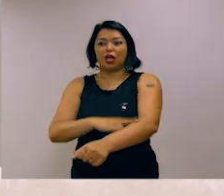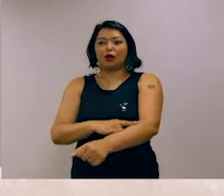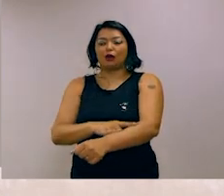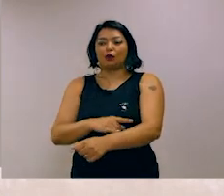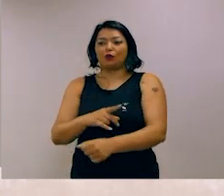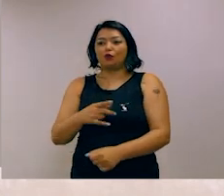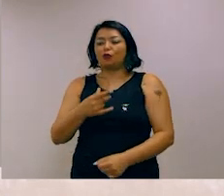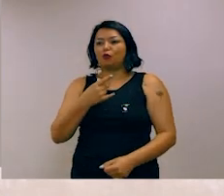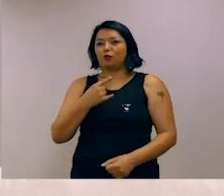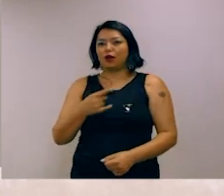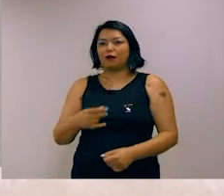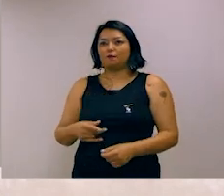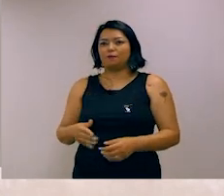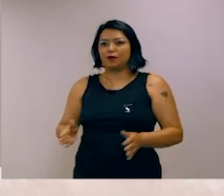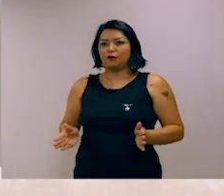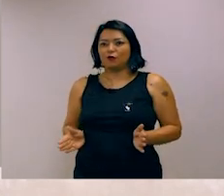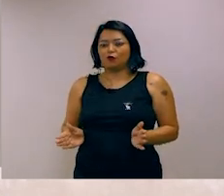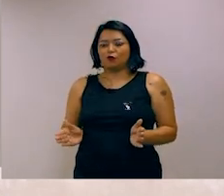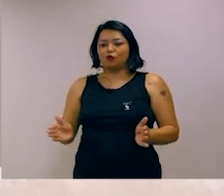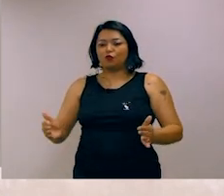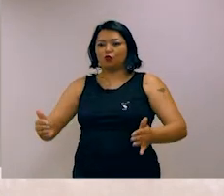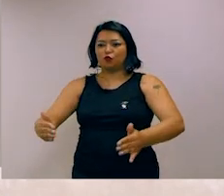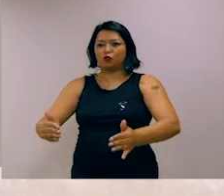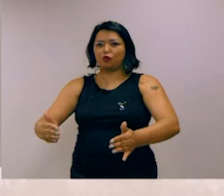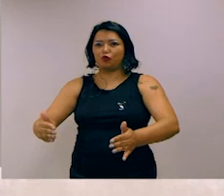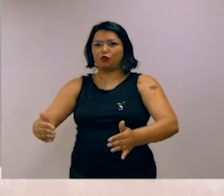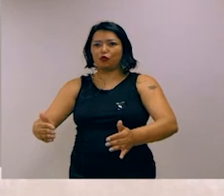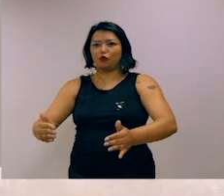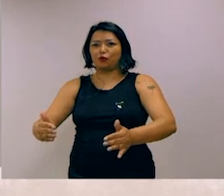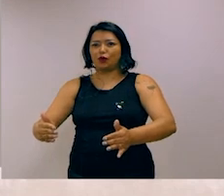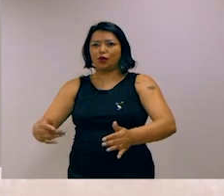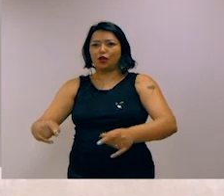soccer field inside a urinary.